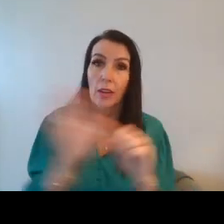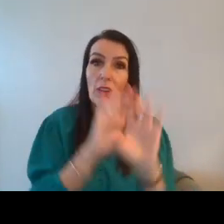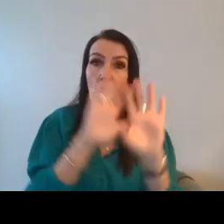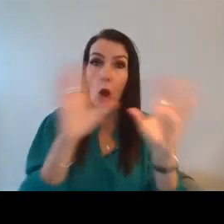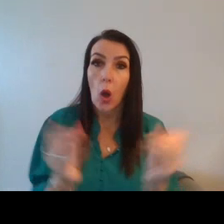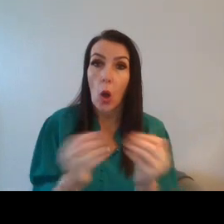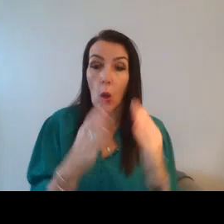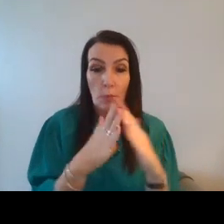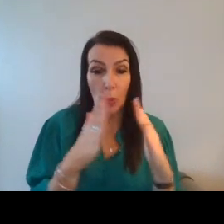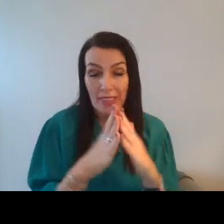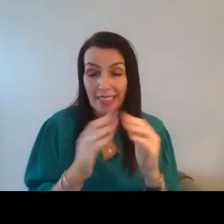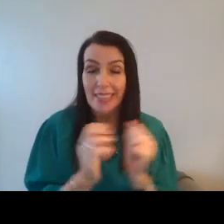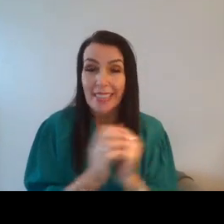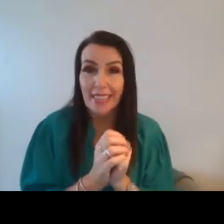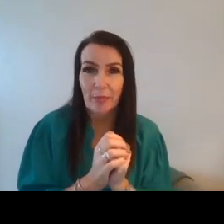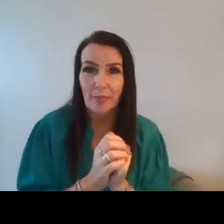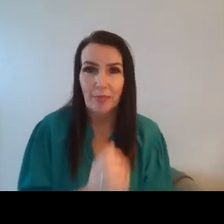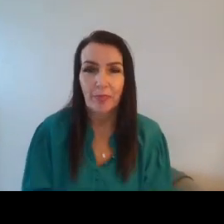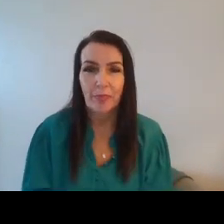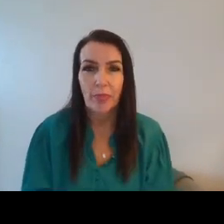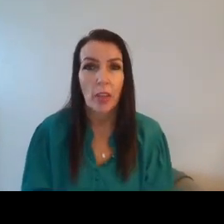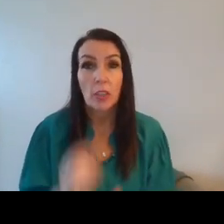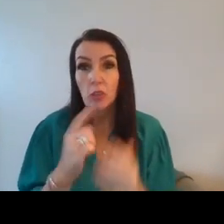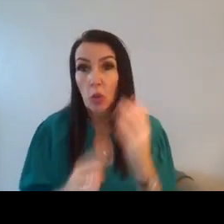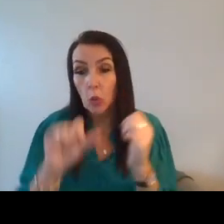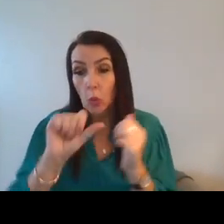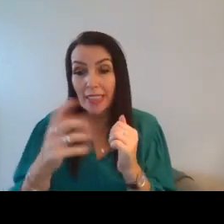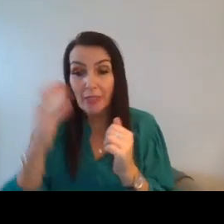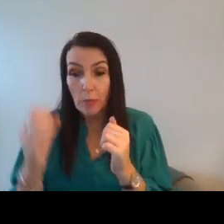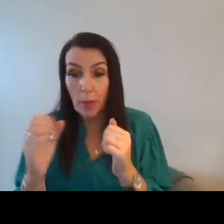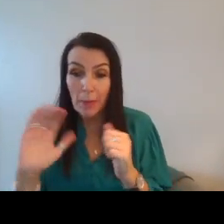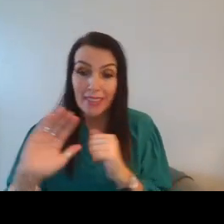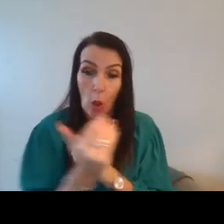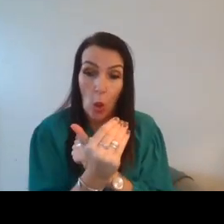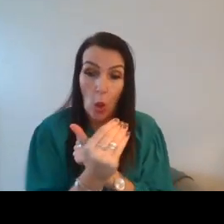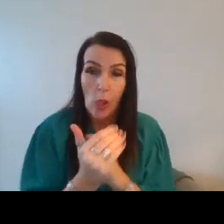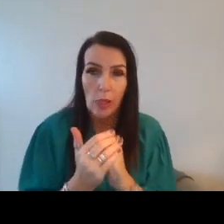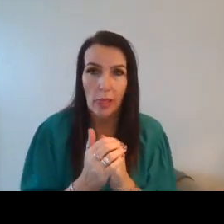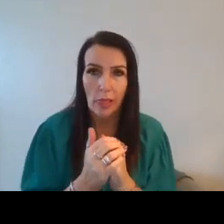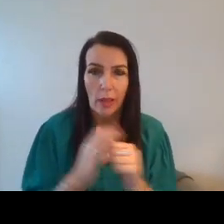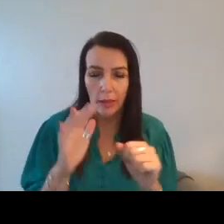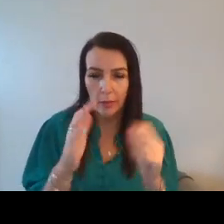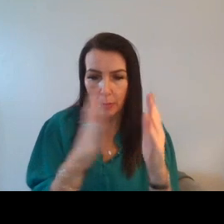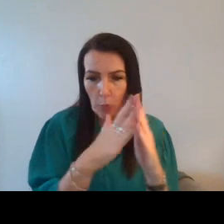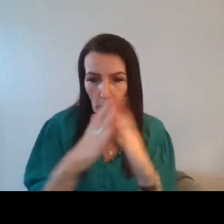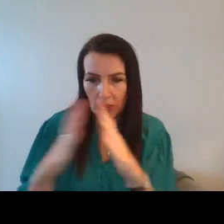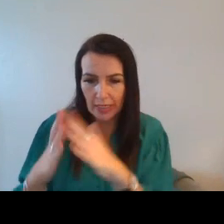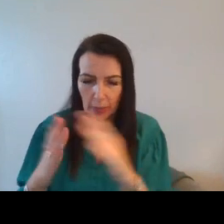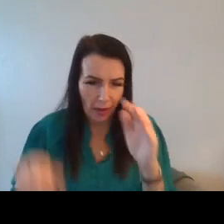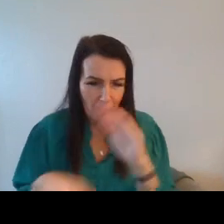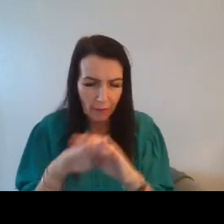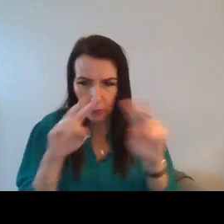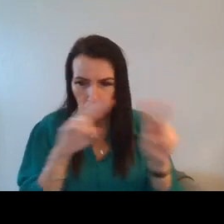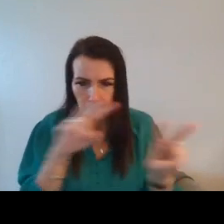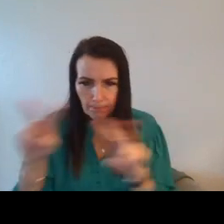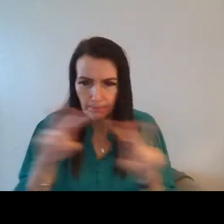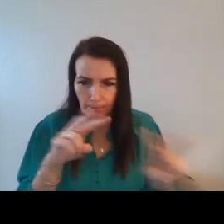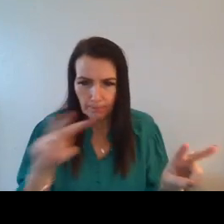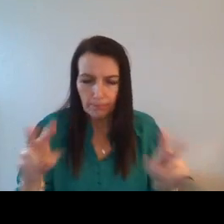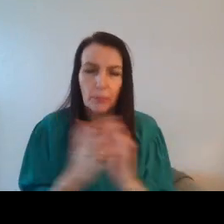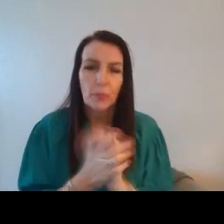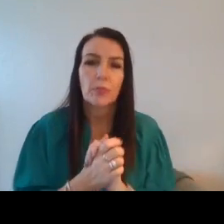the 65% or so that have an EPC record. It's really important that we fill that gap and provide a comprehensive view of the stock.